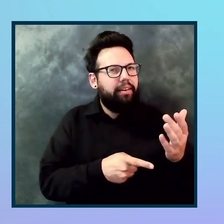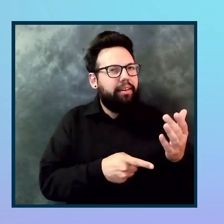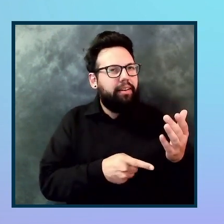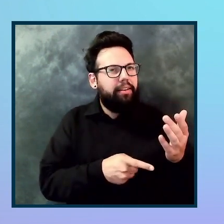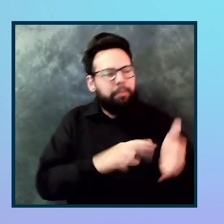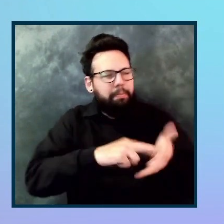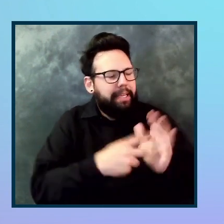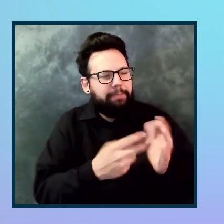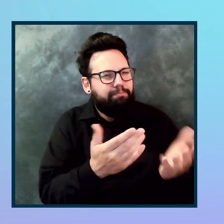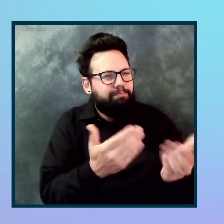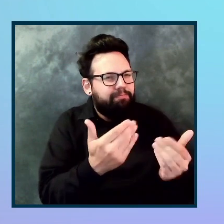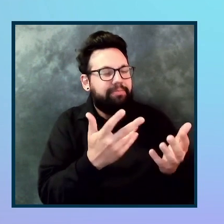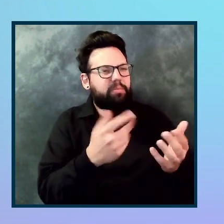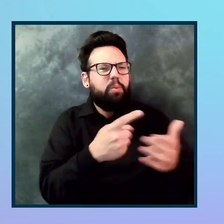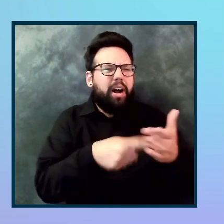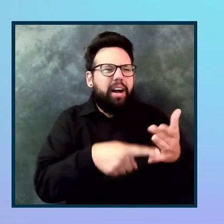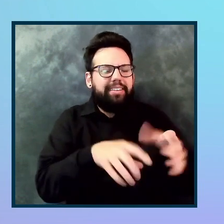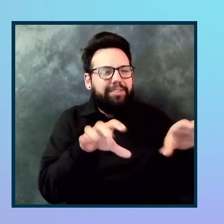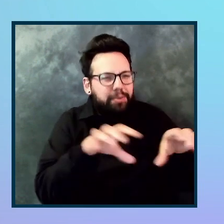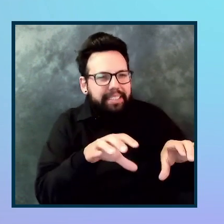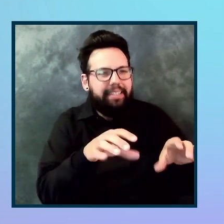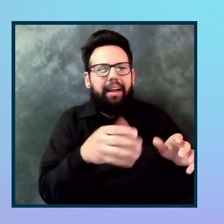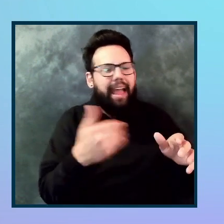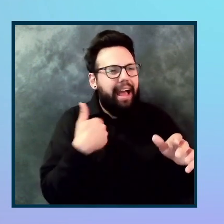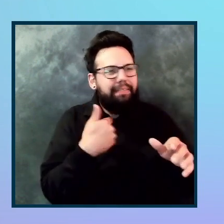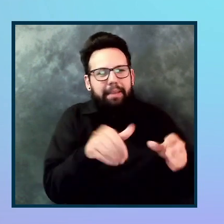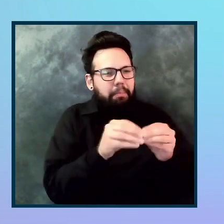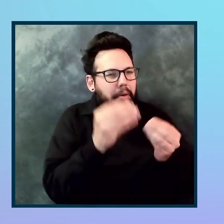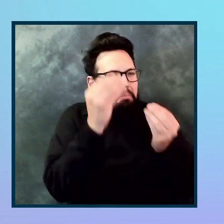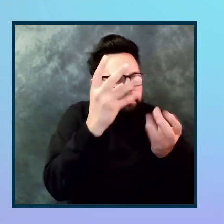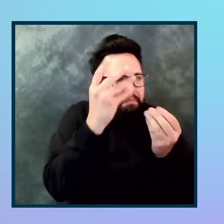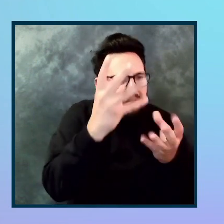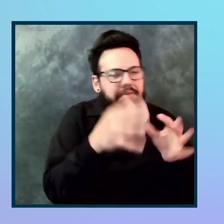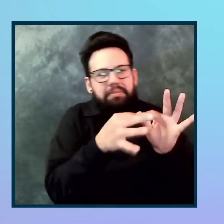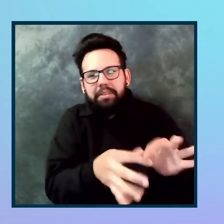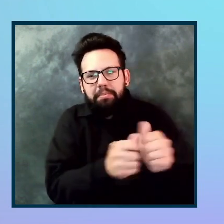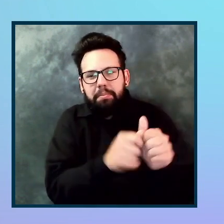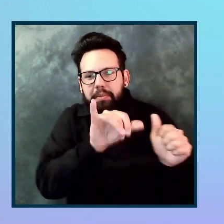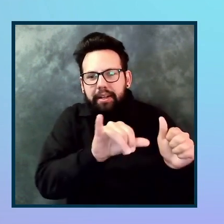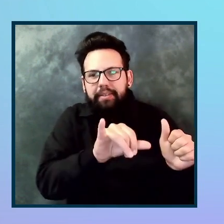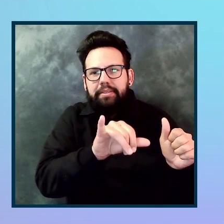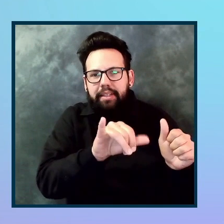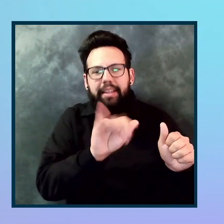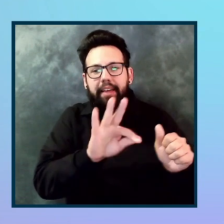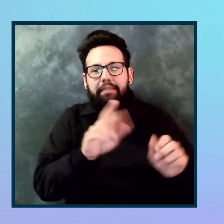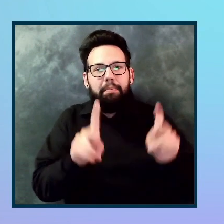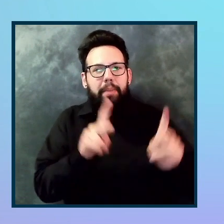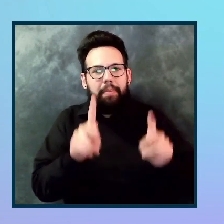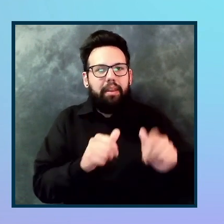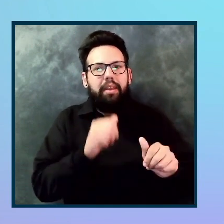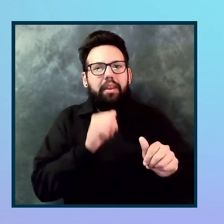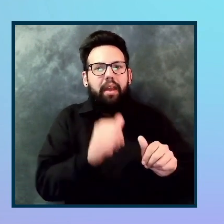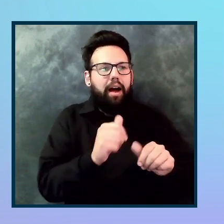there anything that they were doing? Was there anything specific? If people aren't creating their experiences accessibly, I